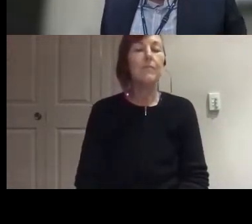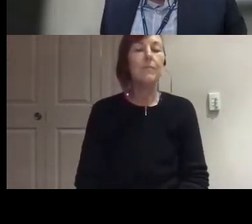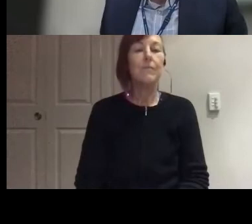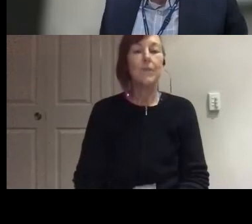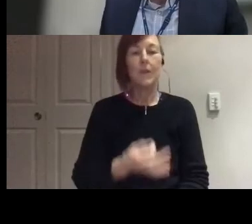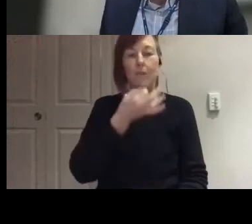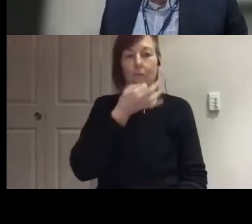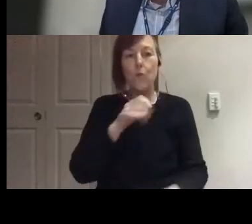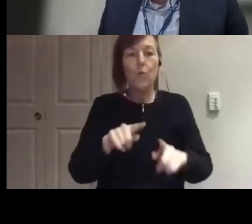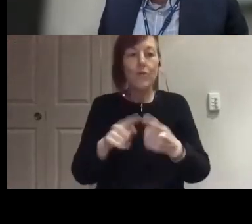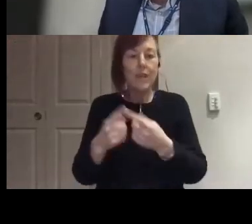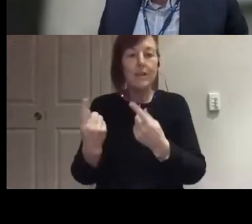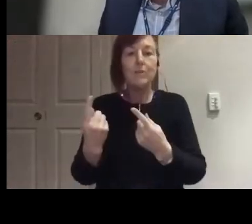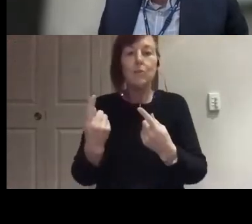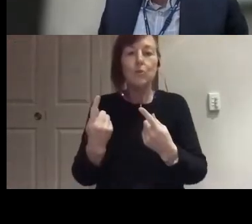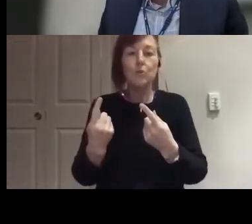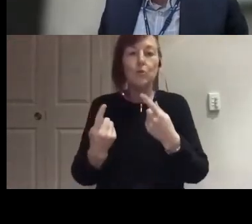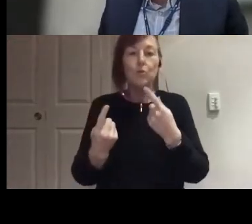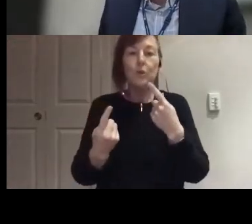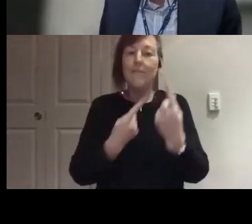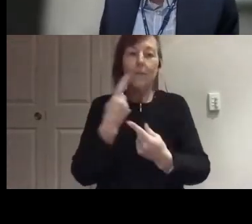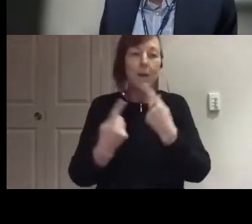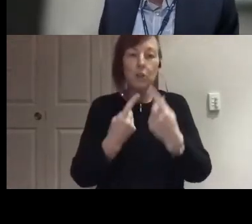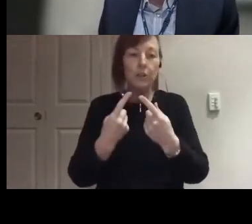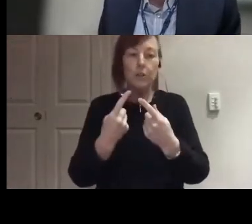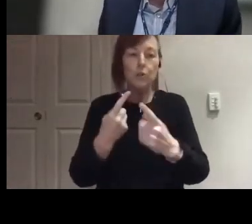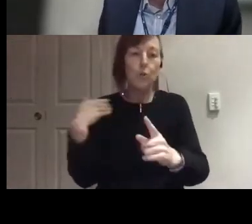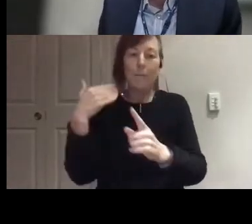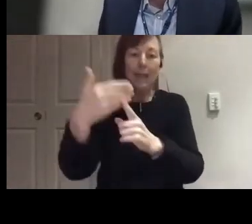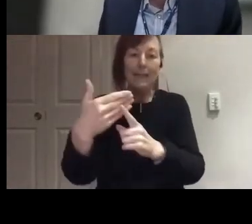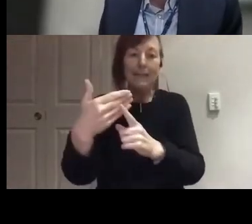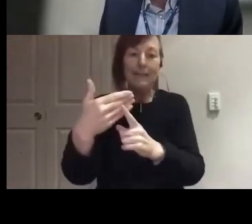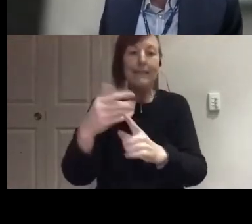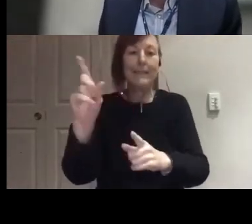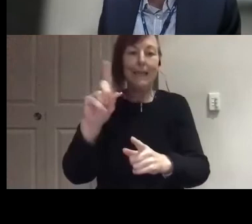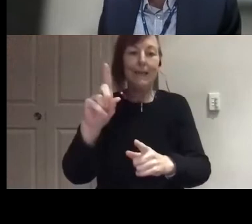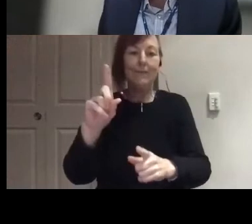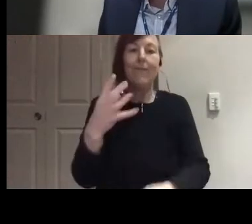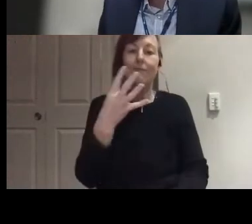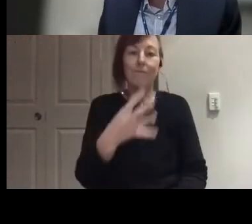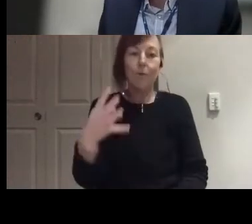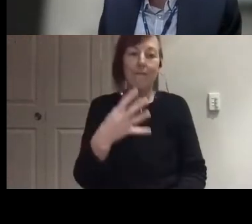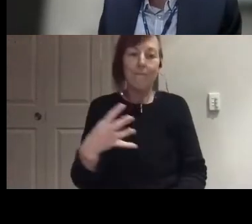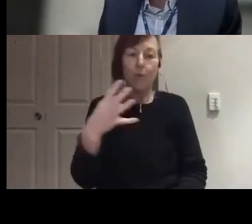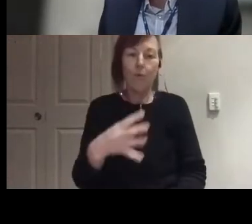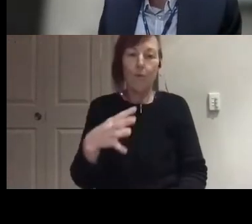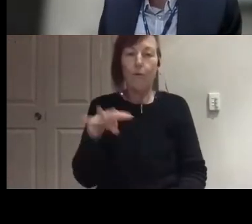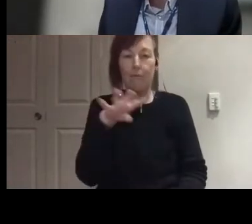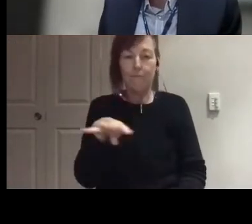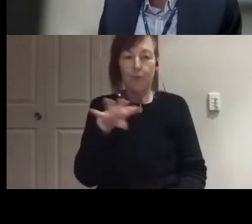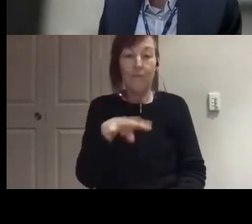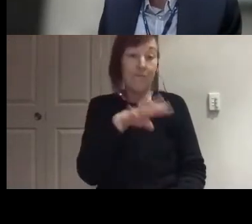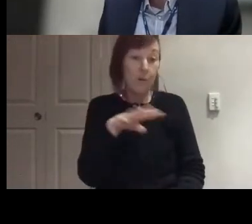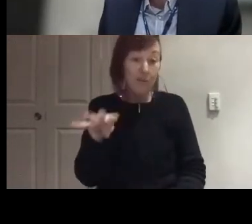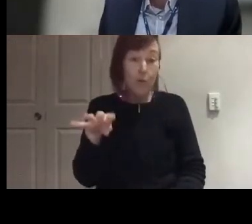the outbreak itself, at the moment we have today 44 positive people who have tested positive